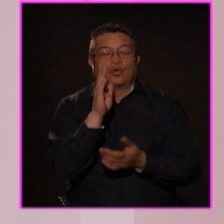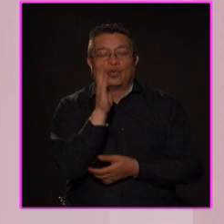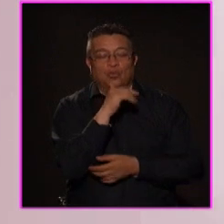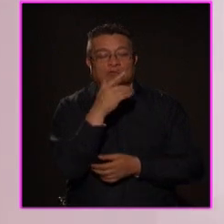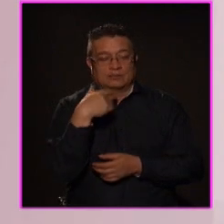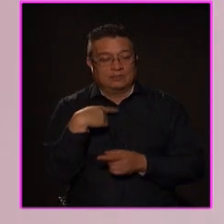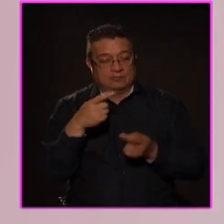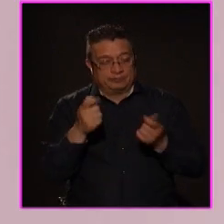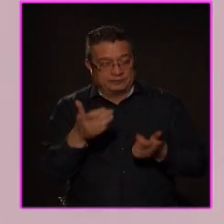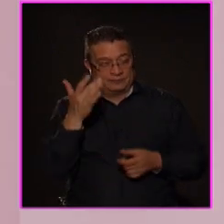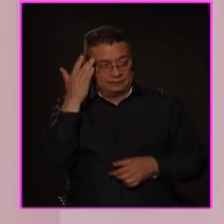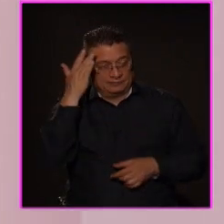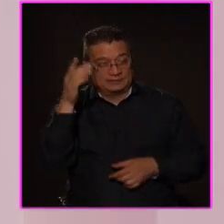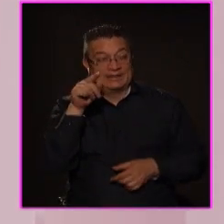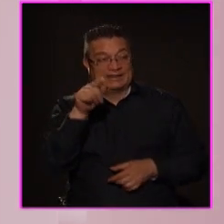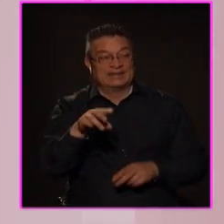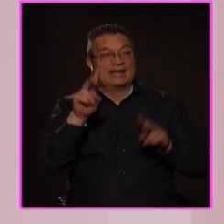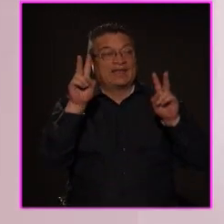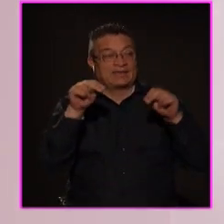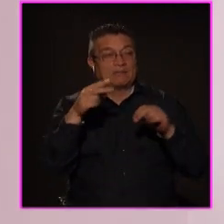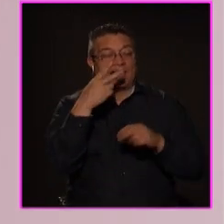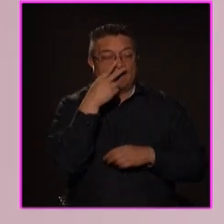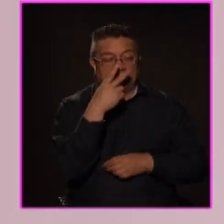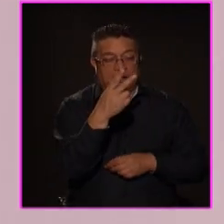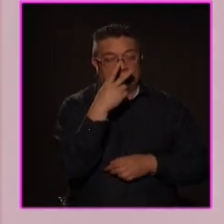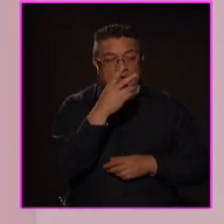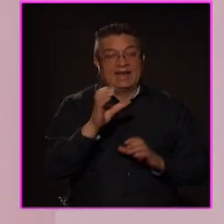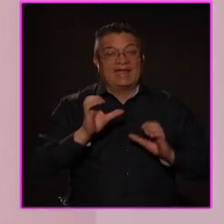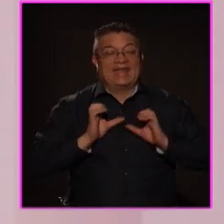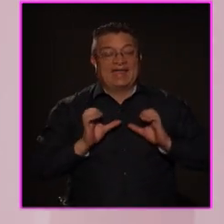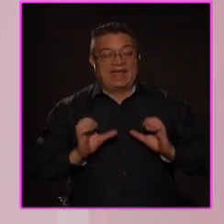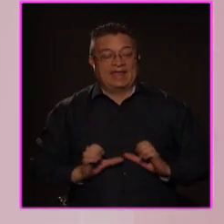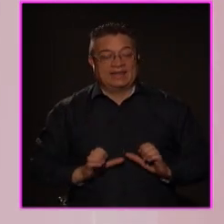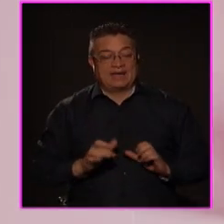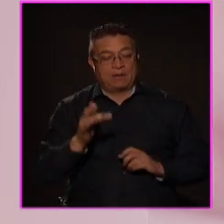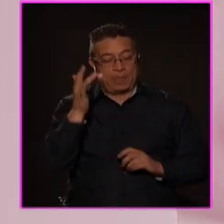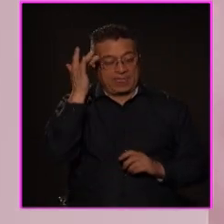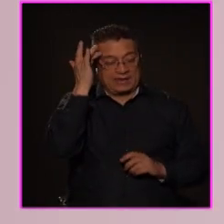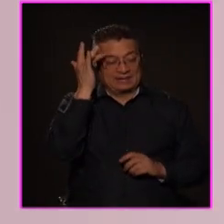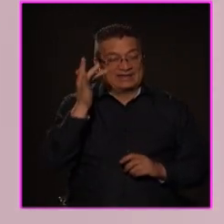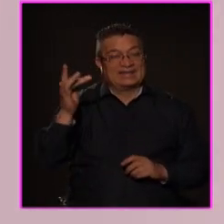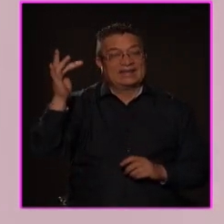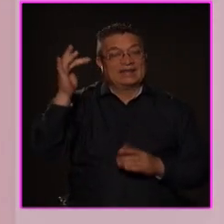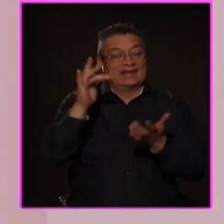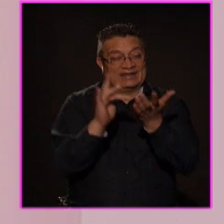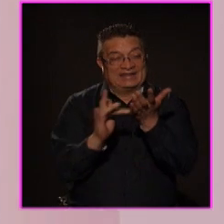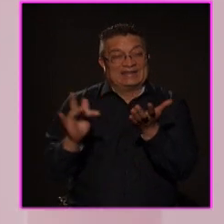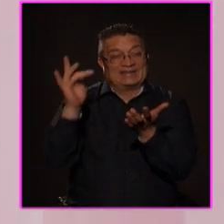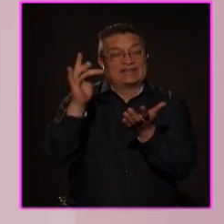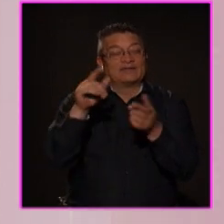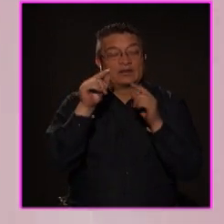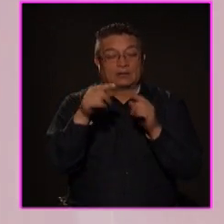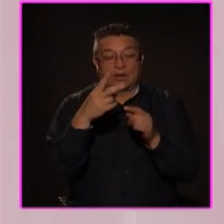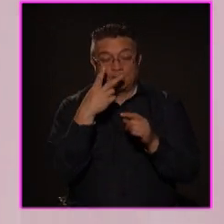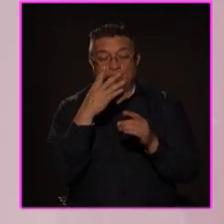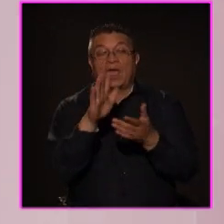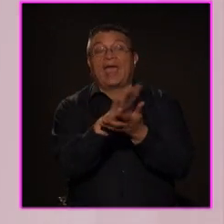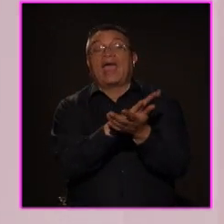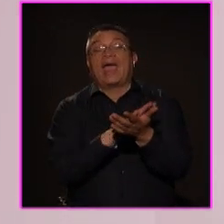in AI ethics. And just to give a very tragic and sad example, very recently